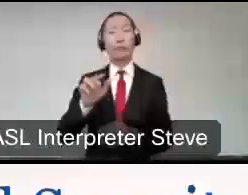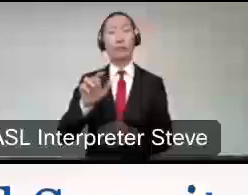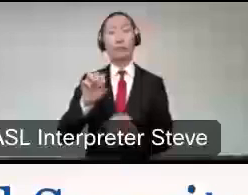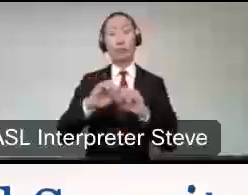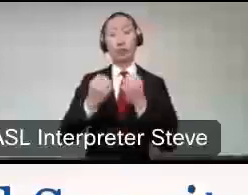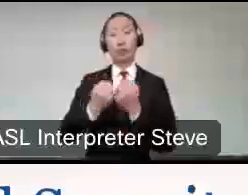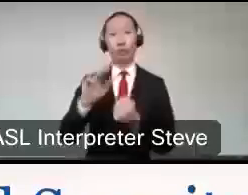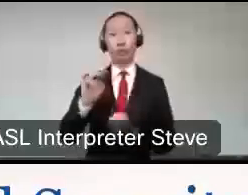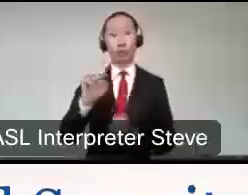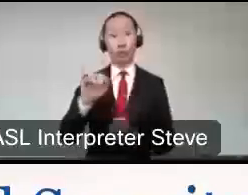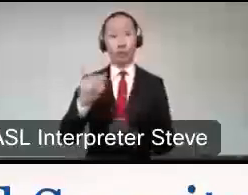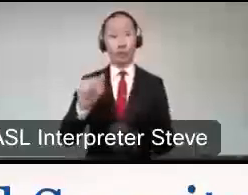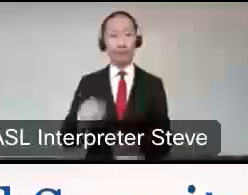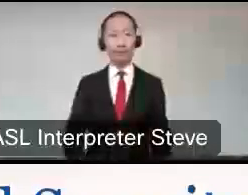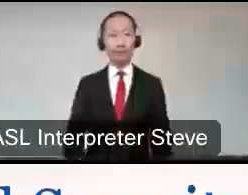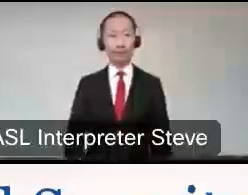Next slide.